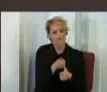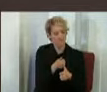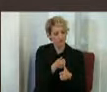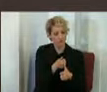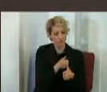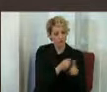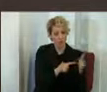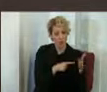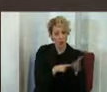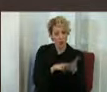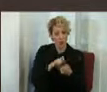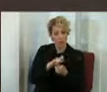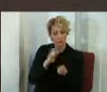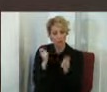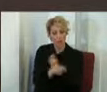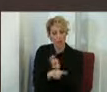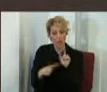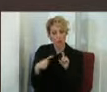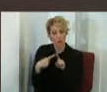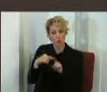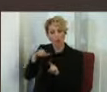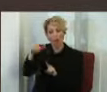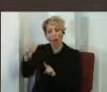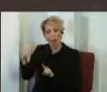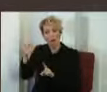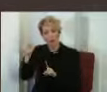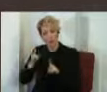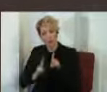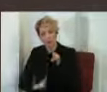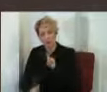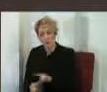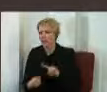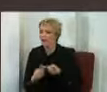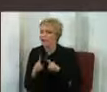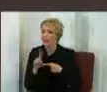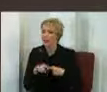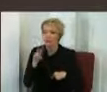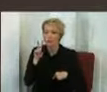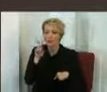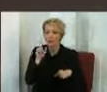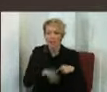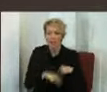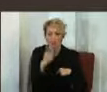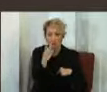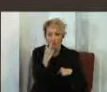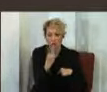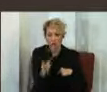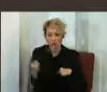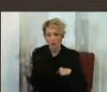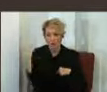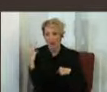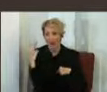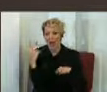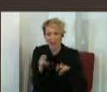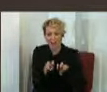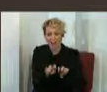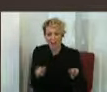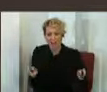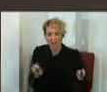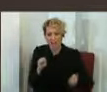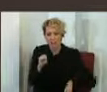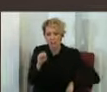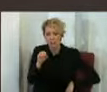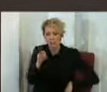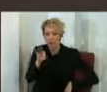to others in our world. Friends, we can't keep looking behind the sofa, or we can't